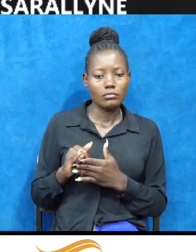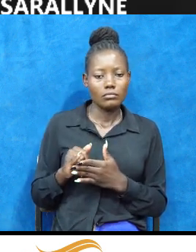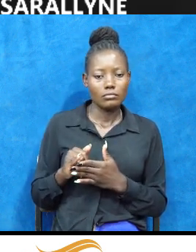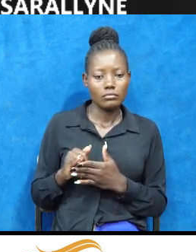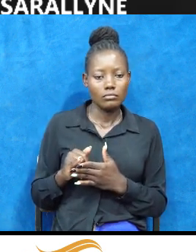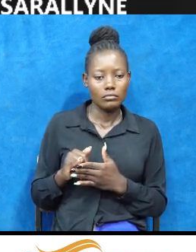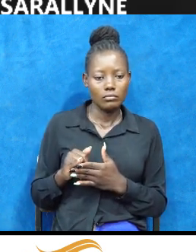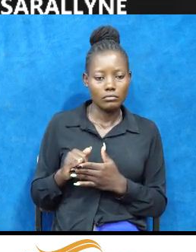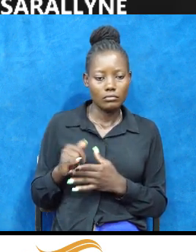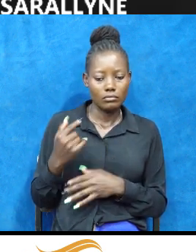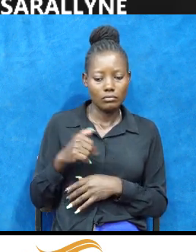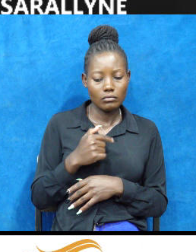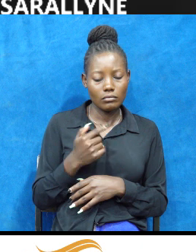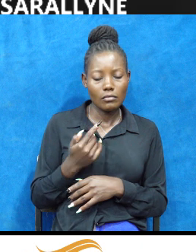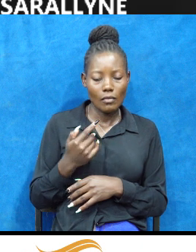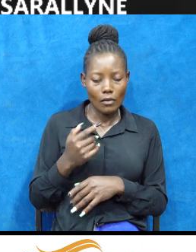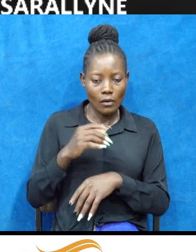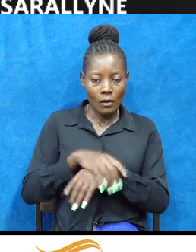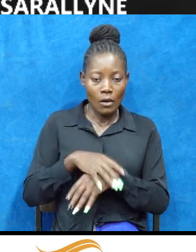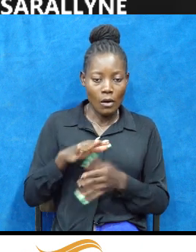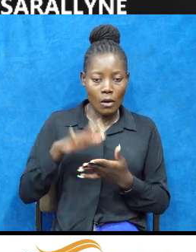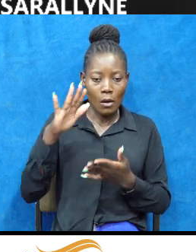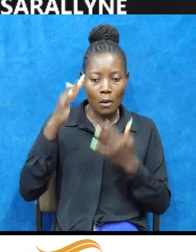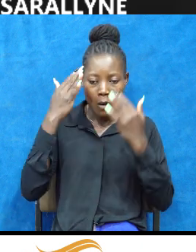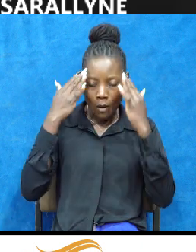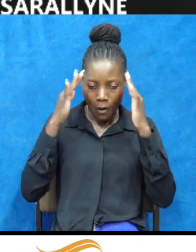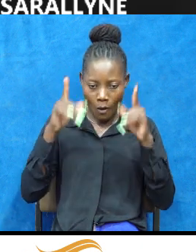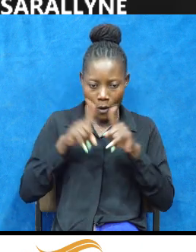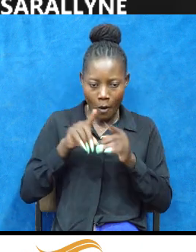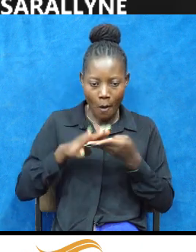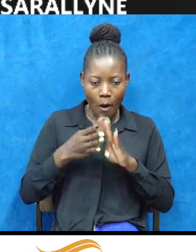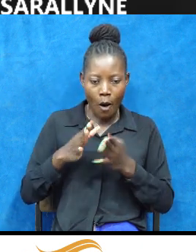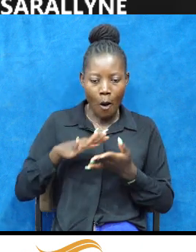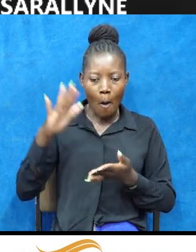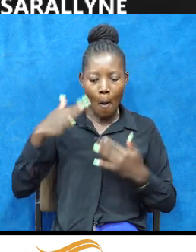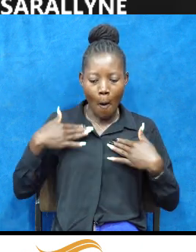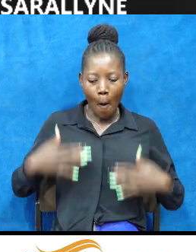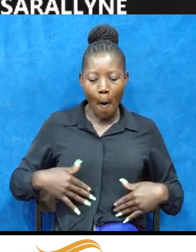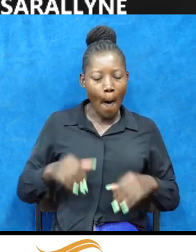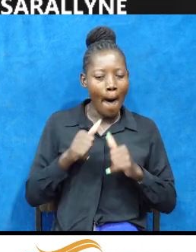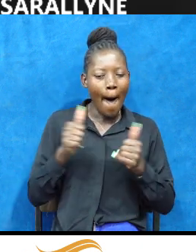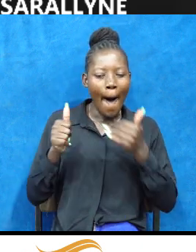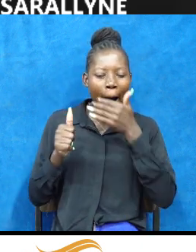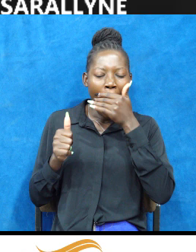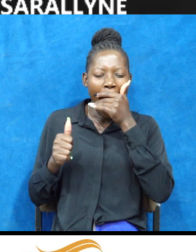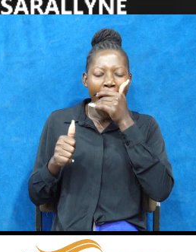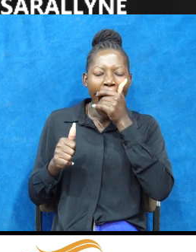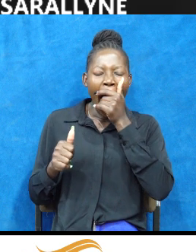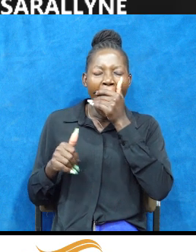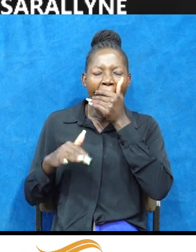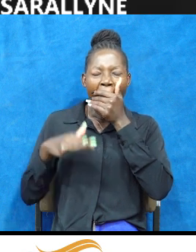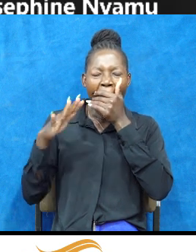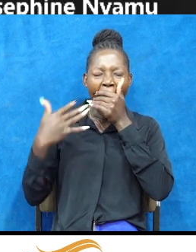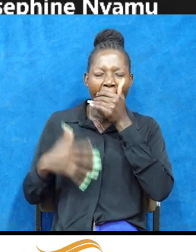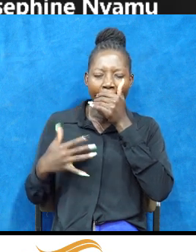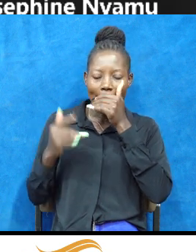the athlete is getting more explosive, but it also tells you they're getting more fit as well, which in most of our sports, that's